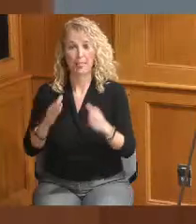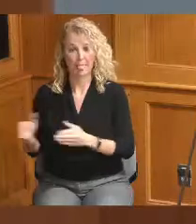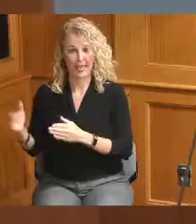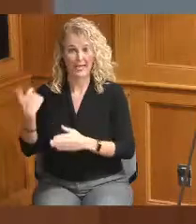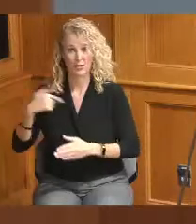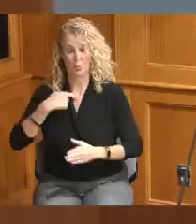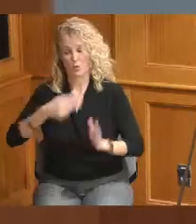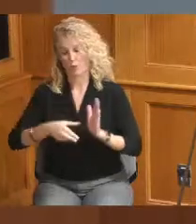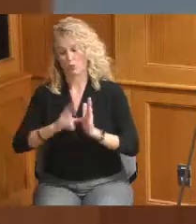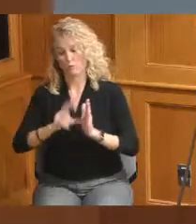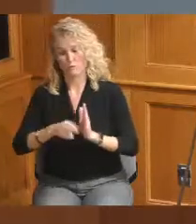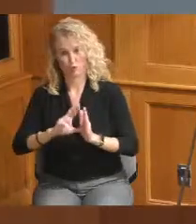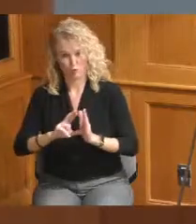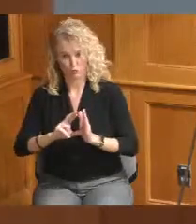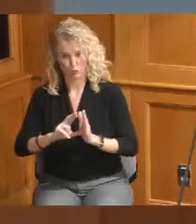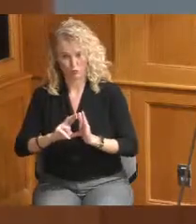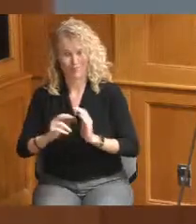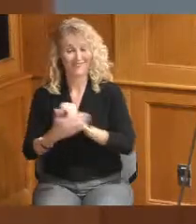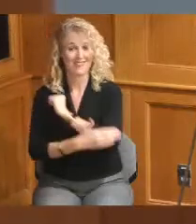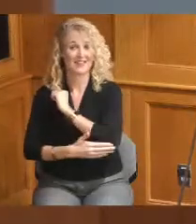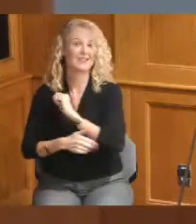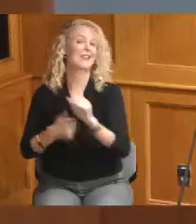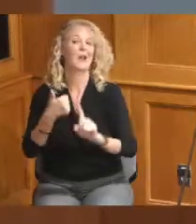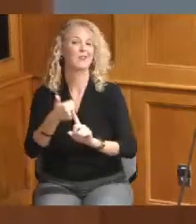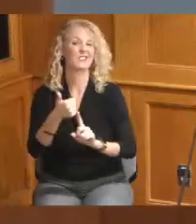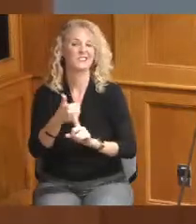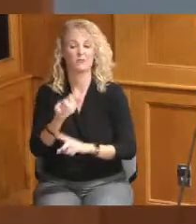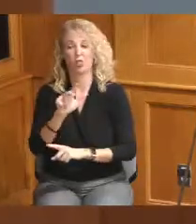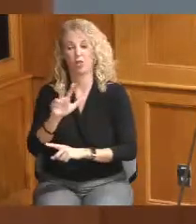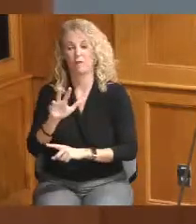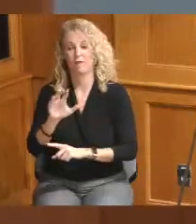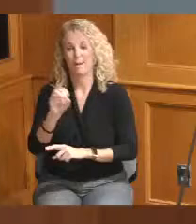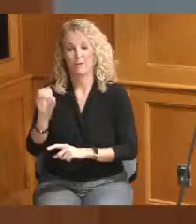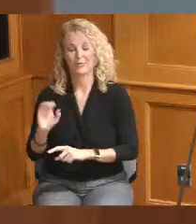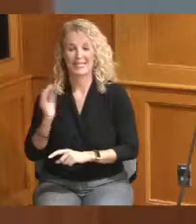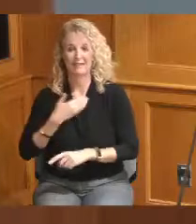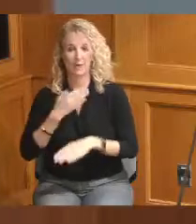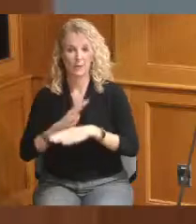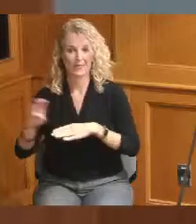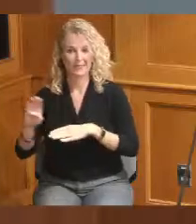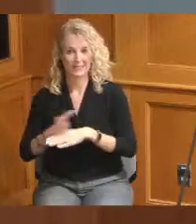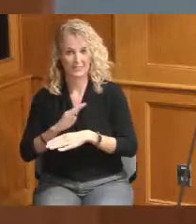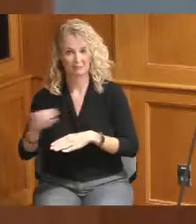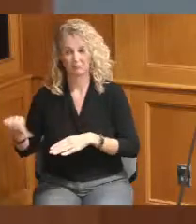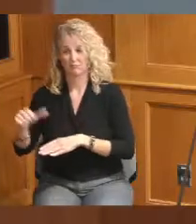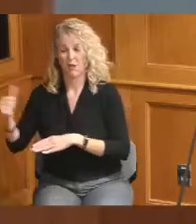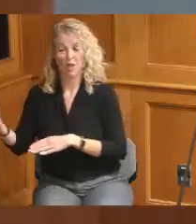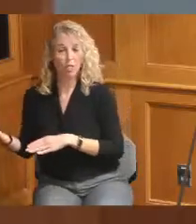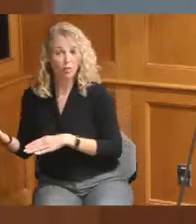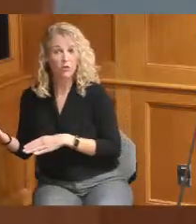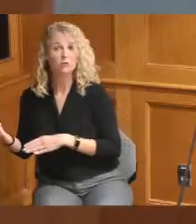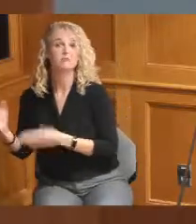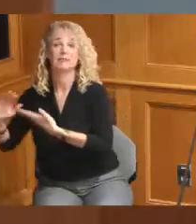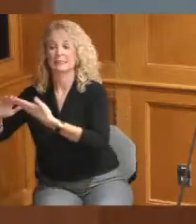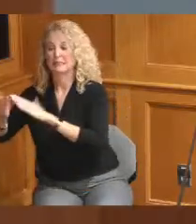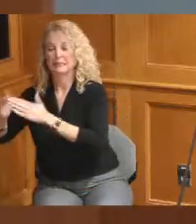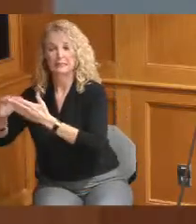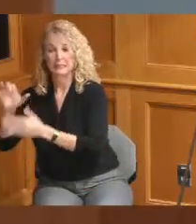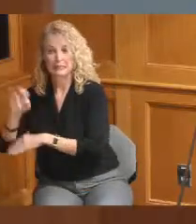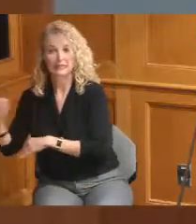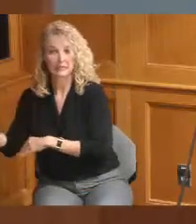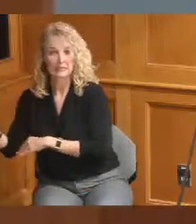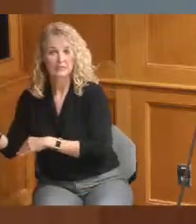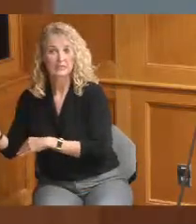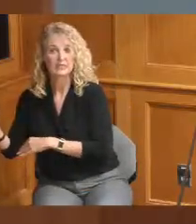the county. The county represents about 35% of our business. The rest is divided up between the city of Cincinnati